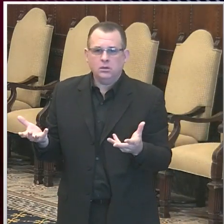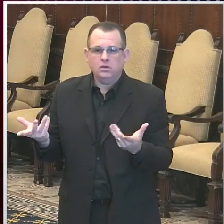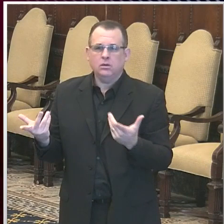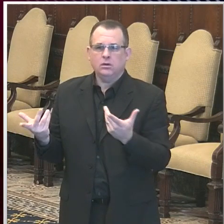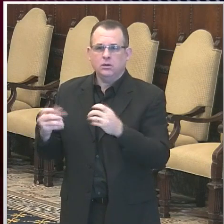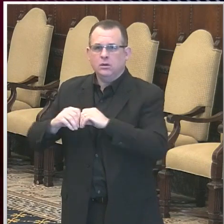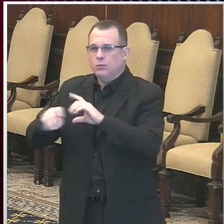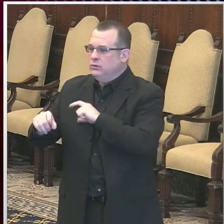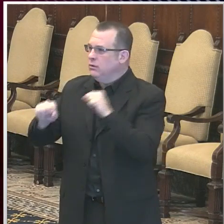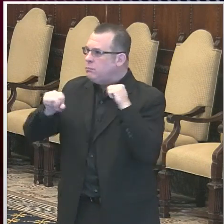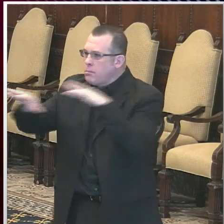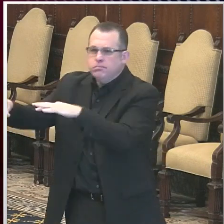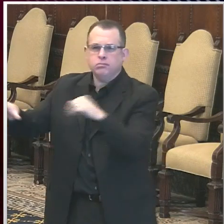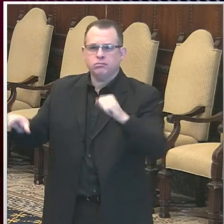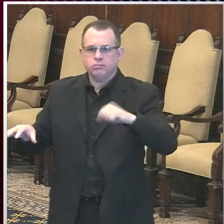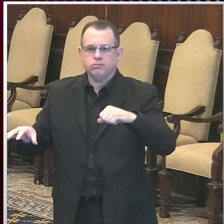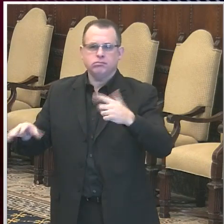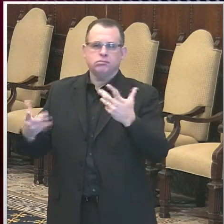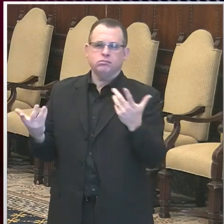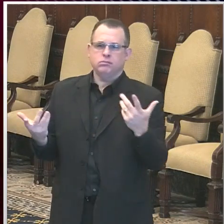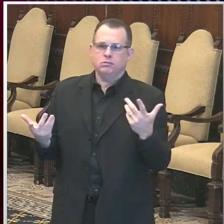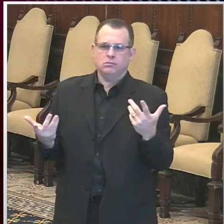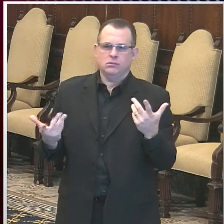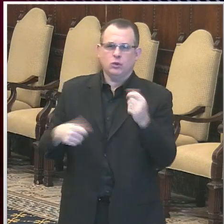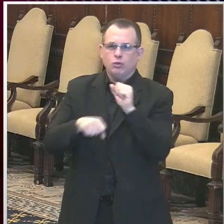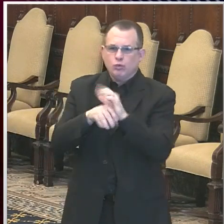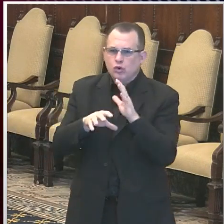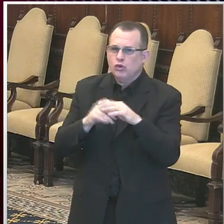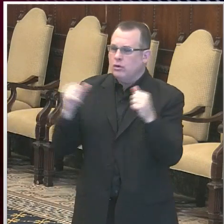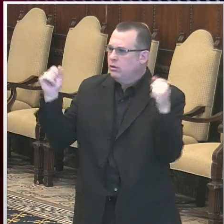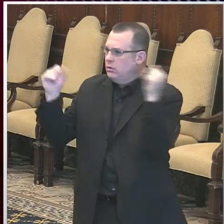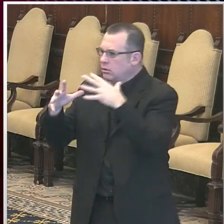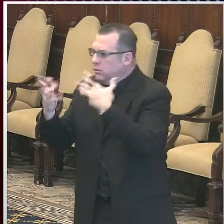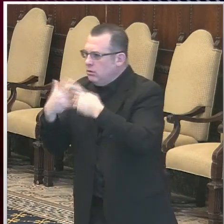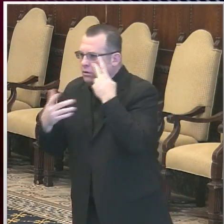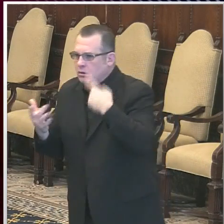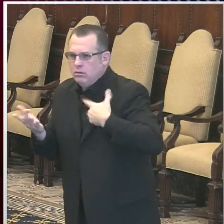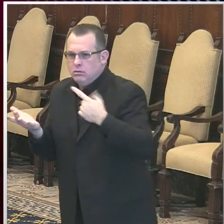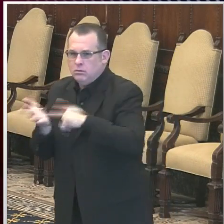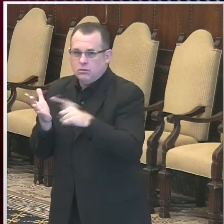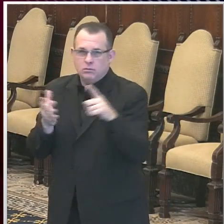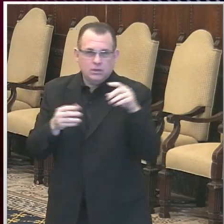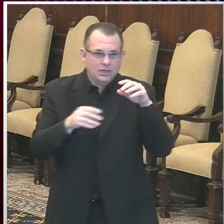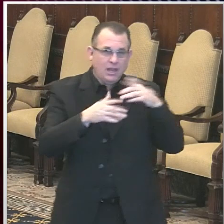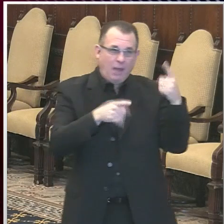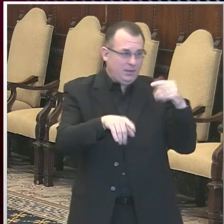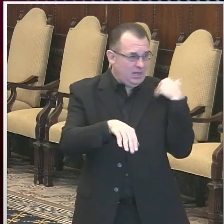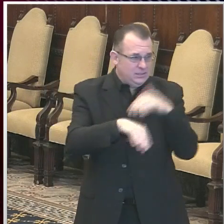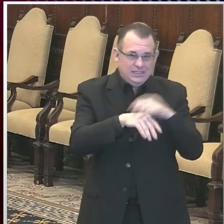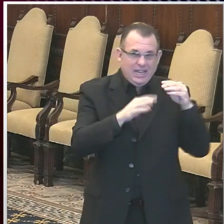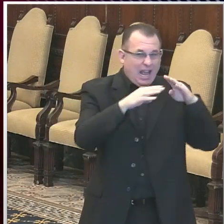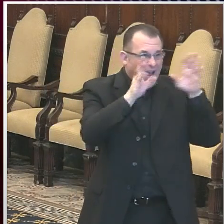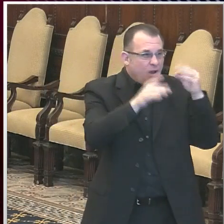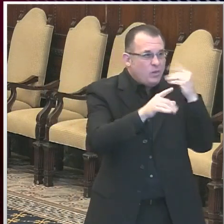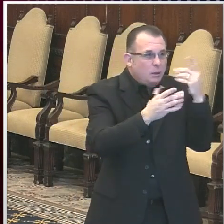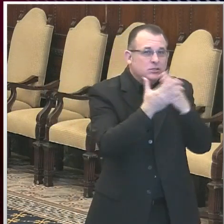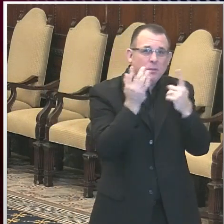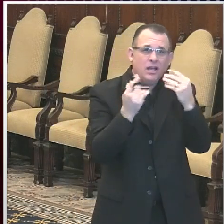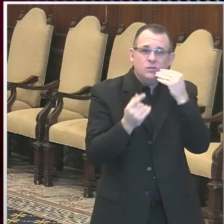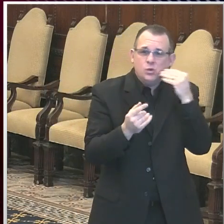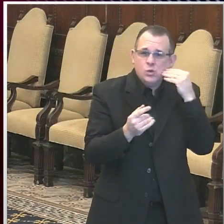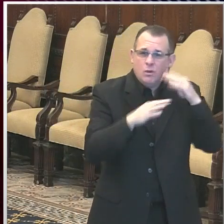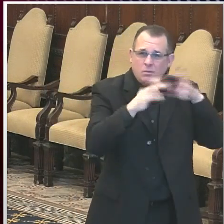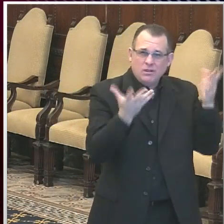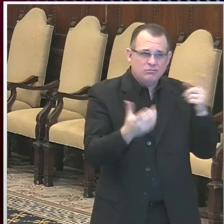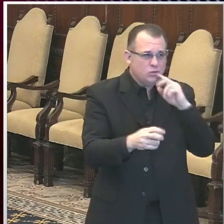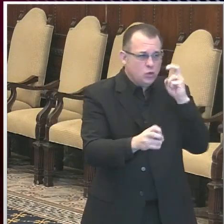and our violence workers to those areas. But if something happens like last night in a home, it is extremely difficult for us to have a